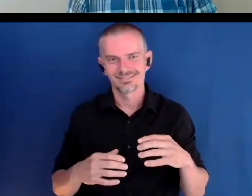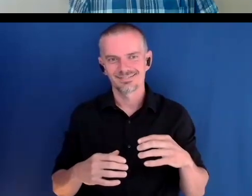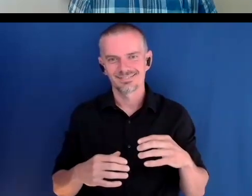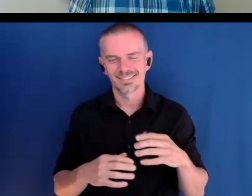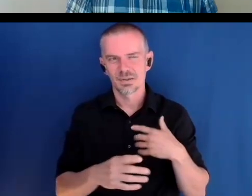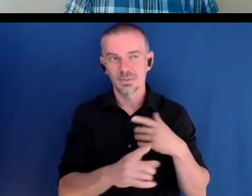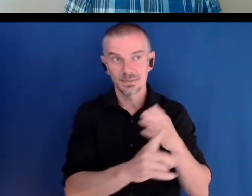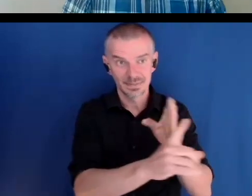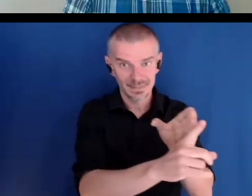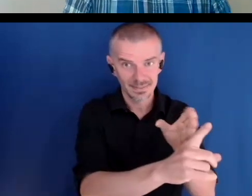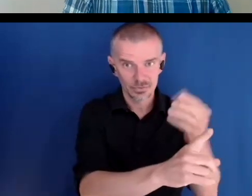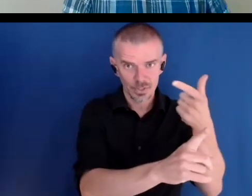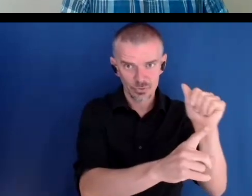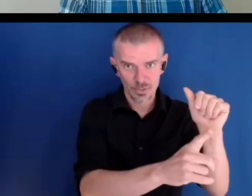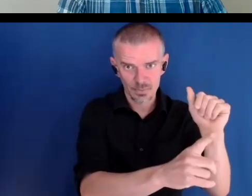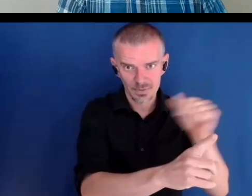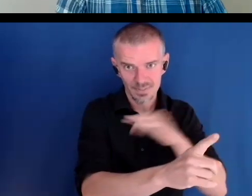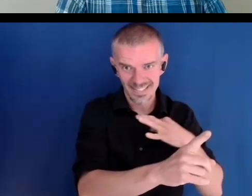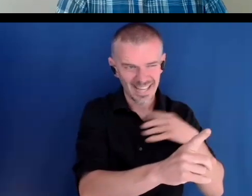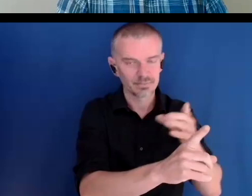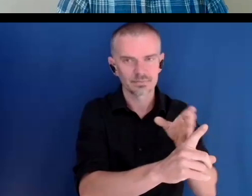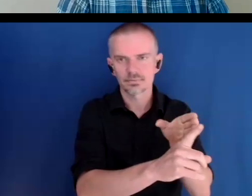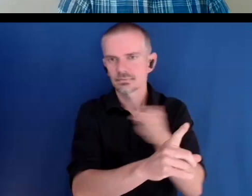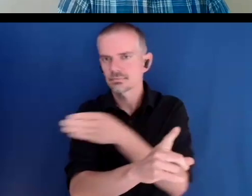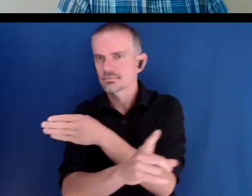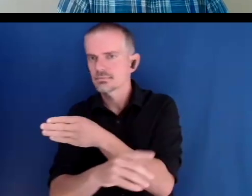different avenues or pathways to,